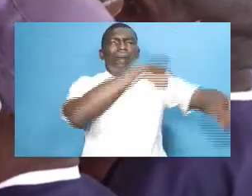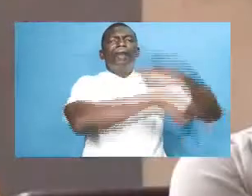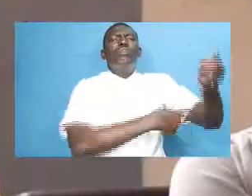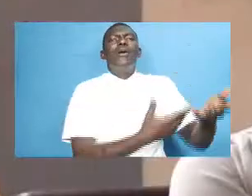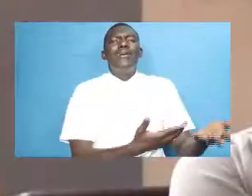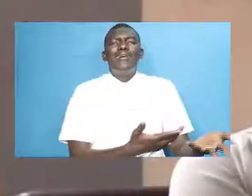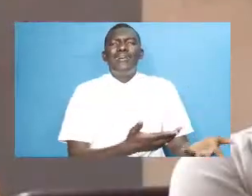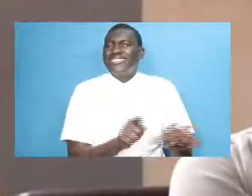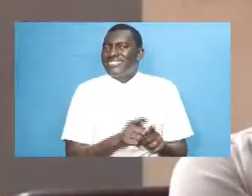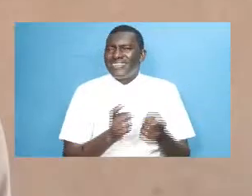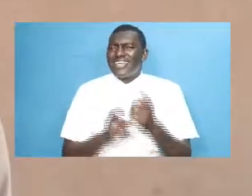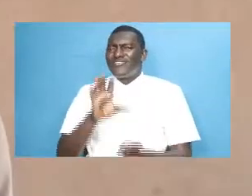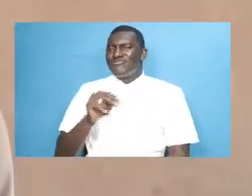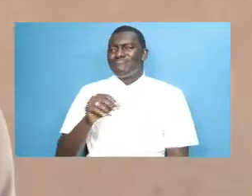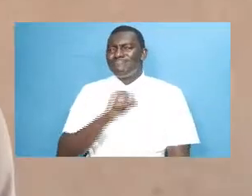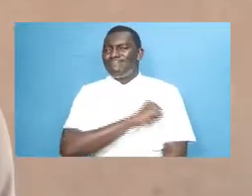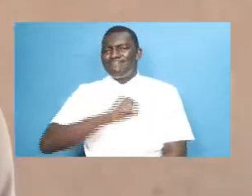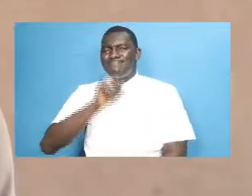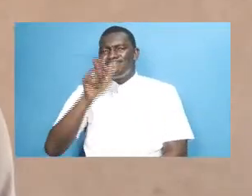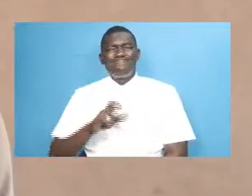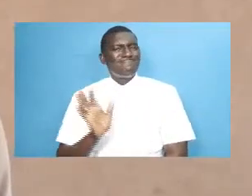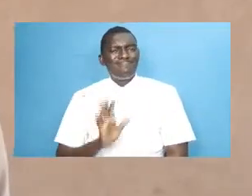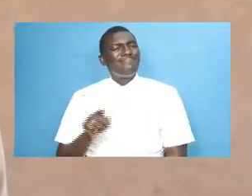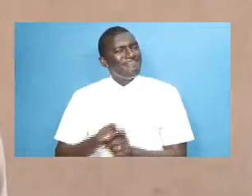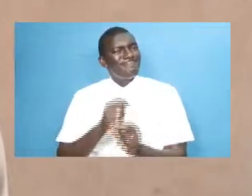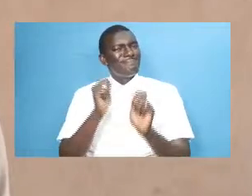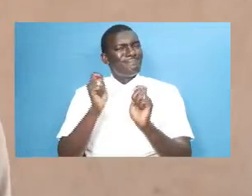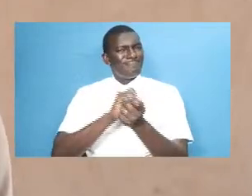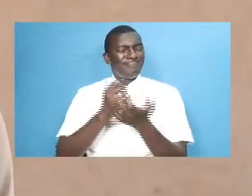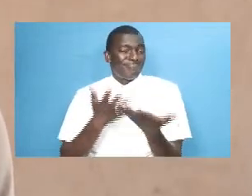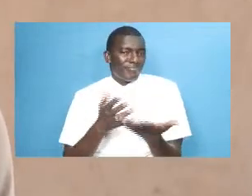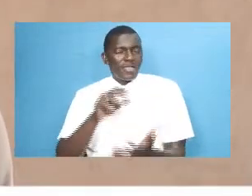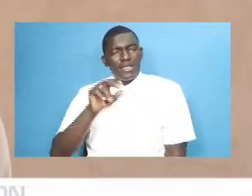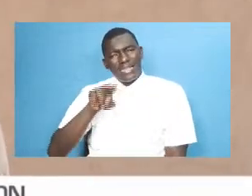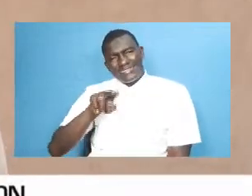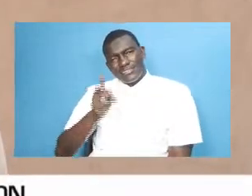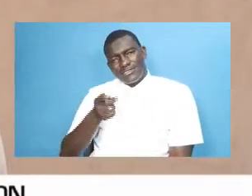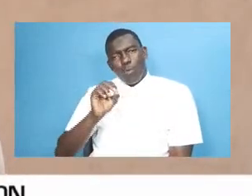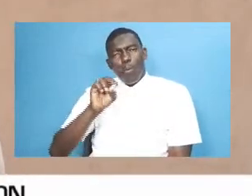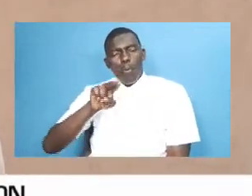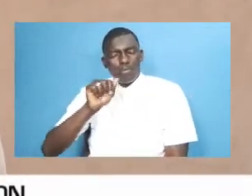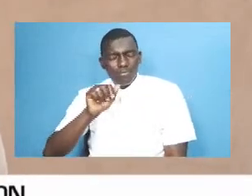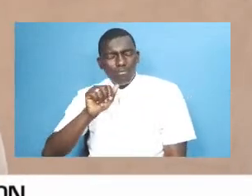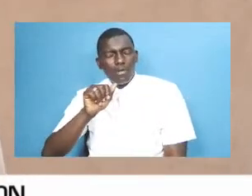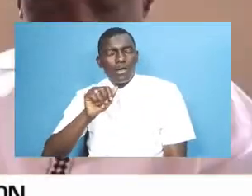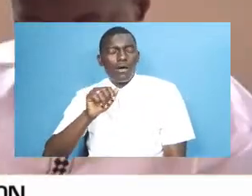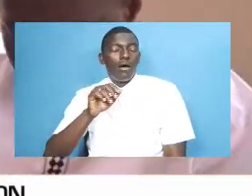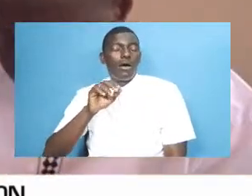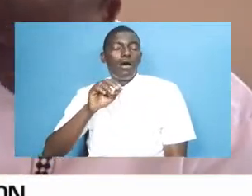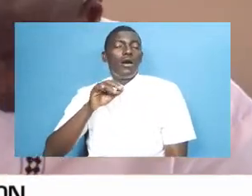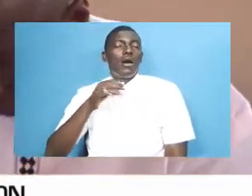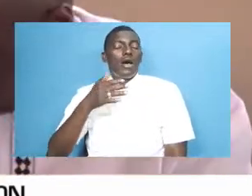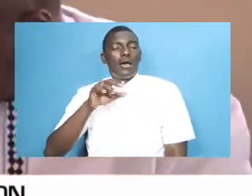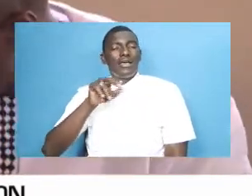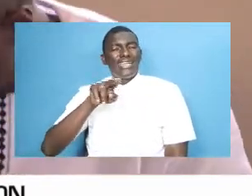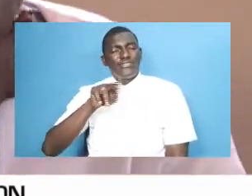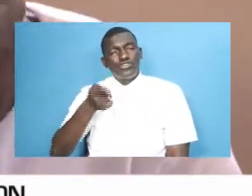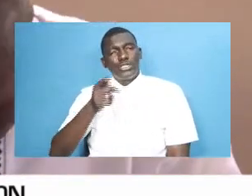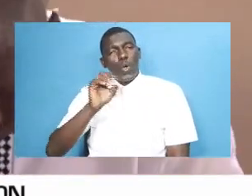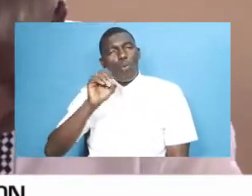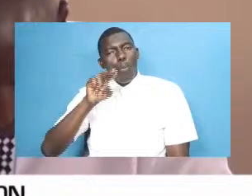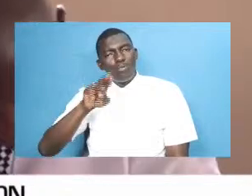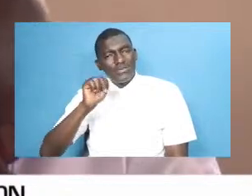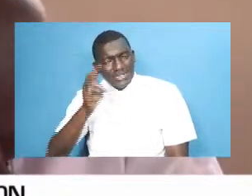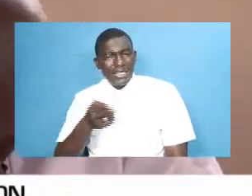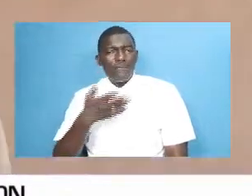correctional institution. Ngone Pane from the International Trade Center said her institution recognized the important role of skills in